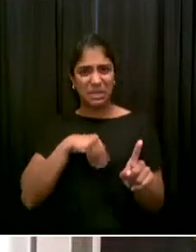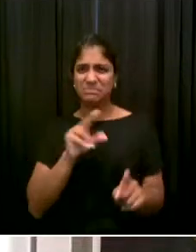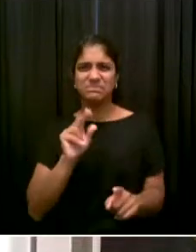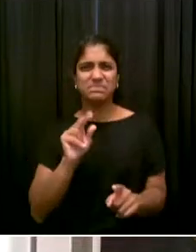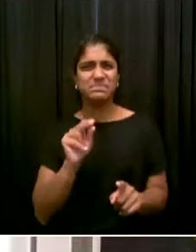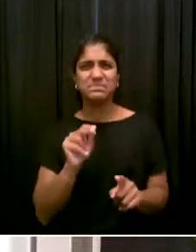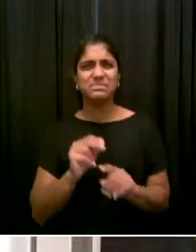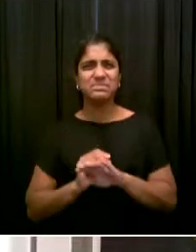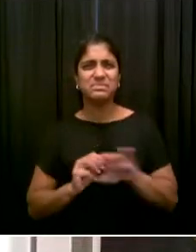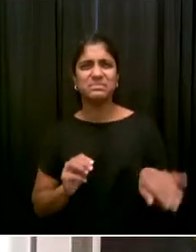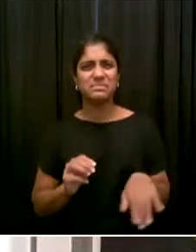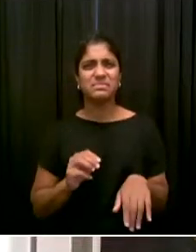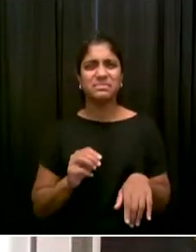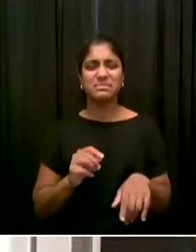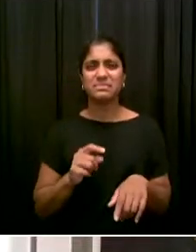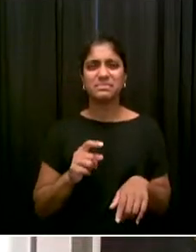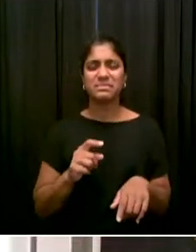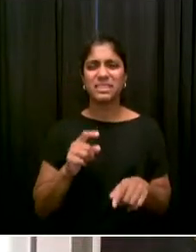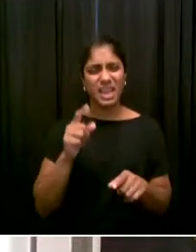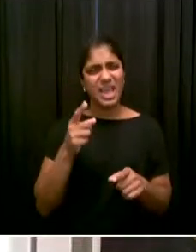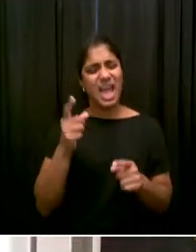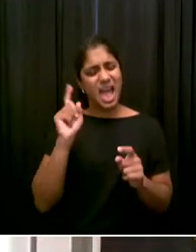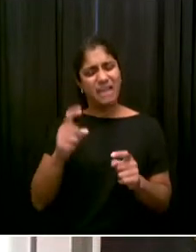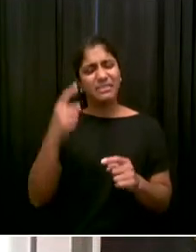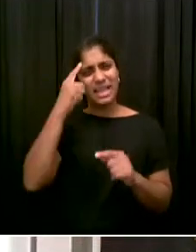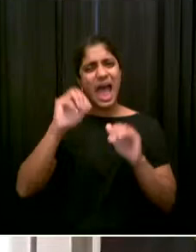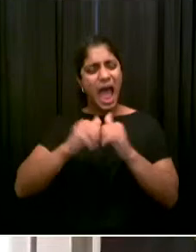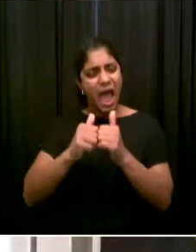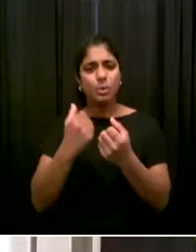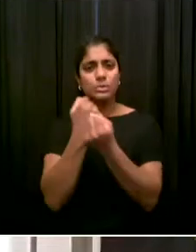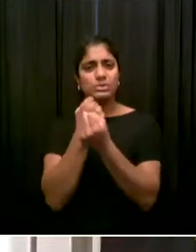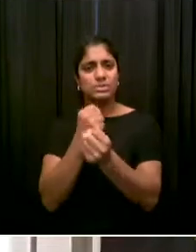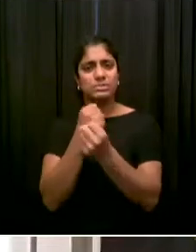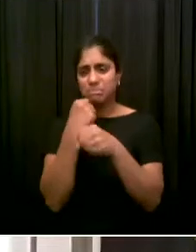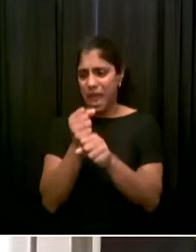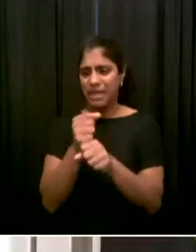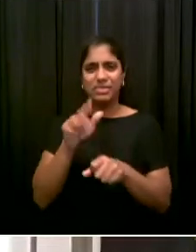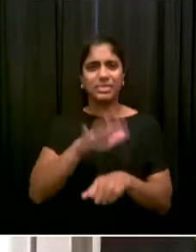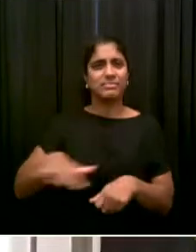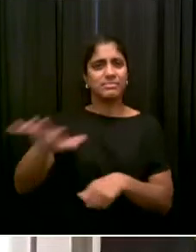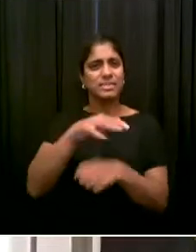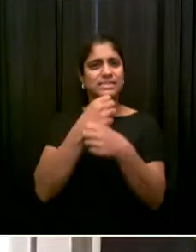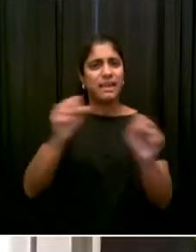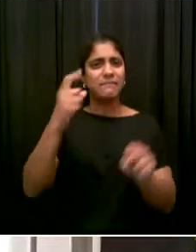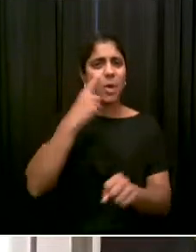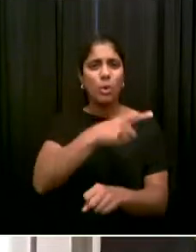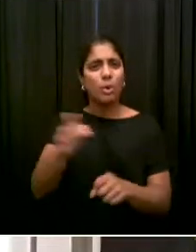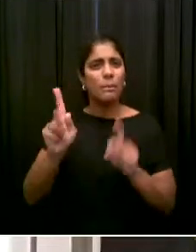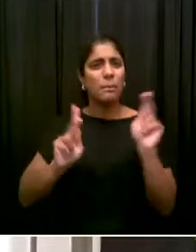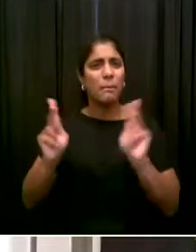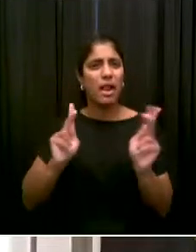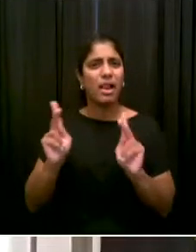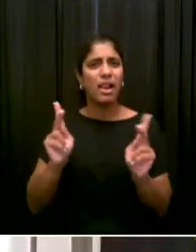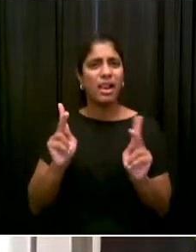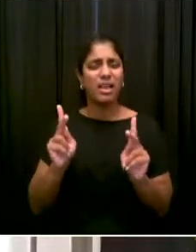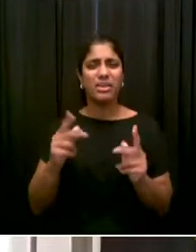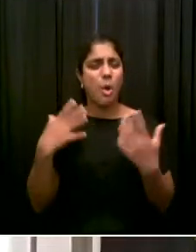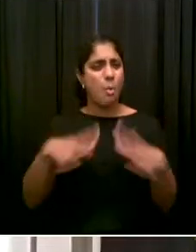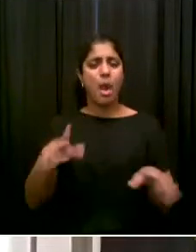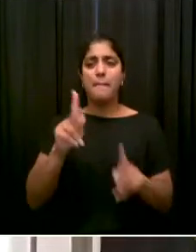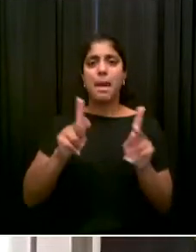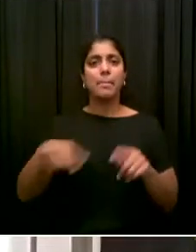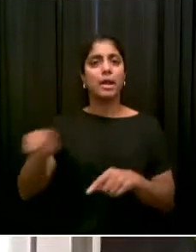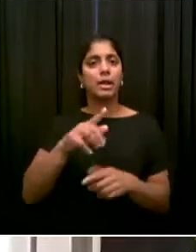gun violence. We must be bold and creative and innovative in our approach to identify programs and resources and all of the